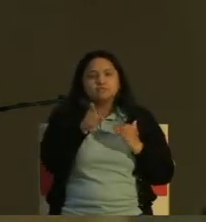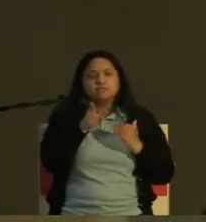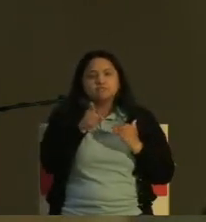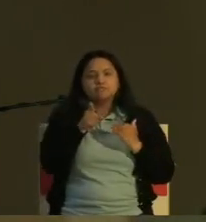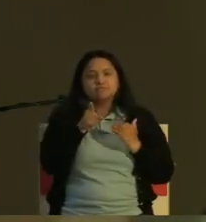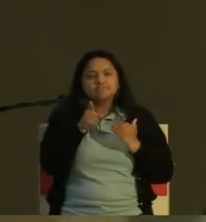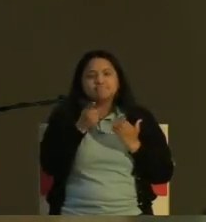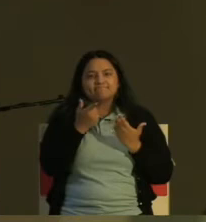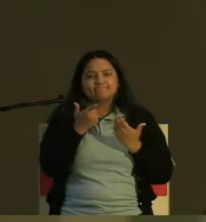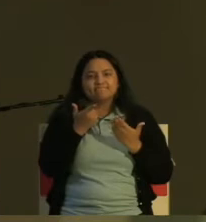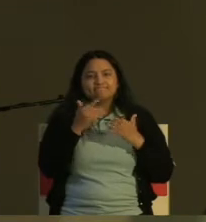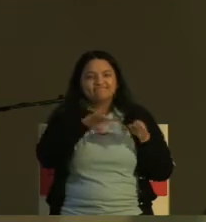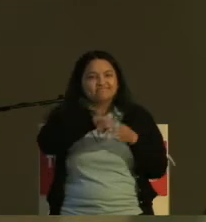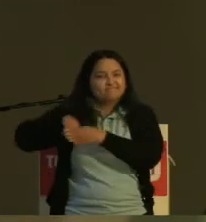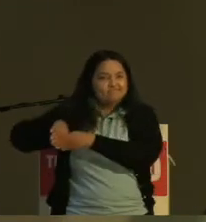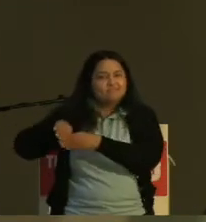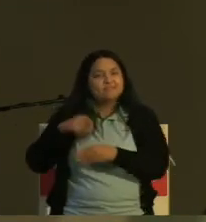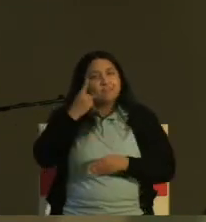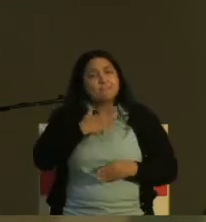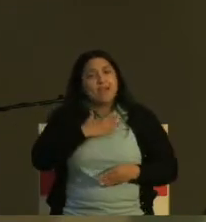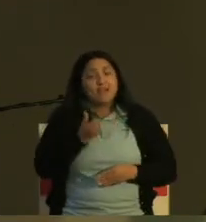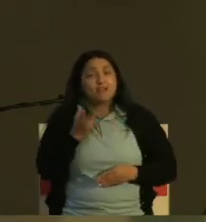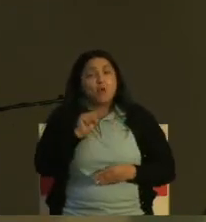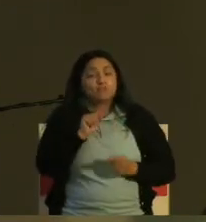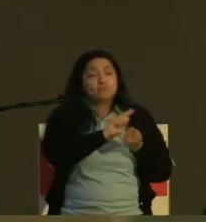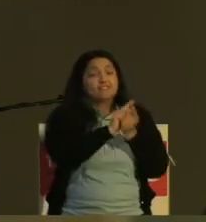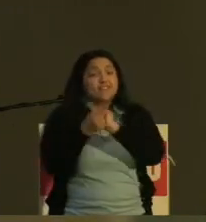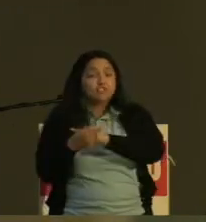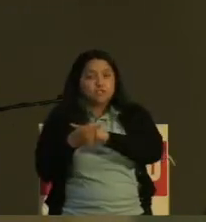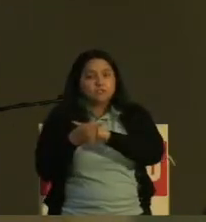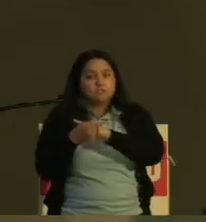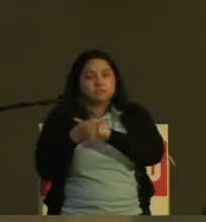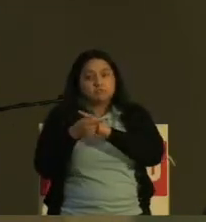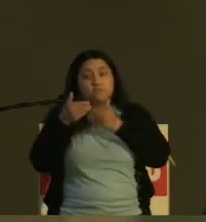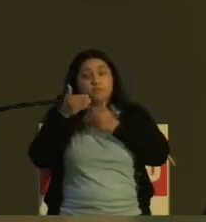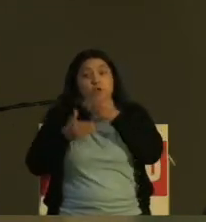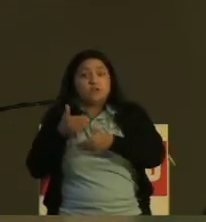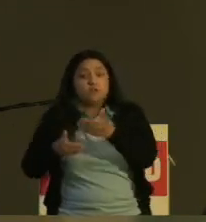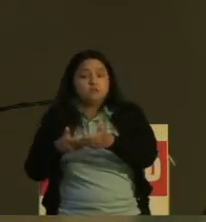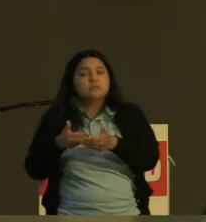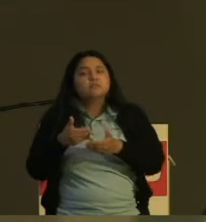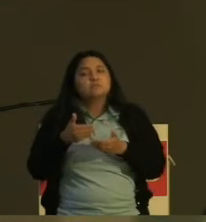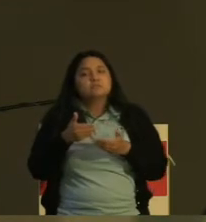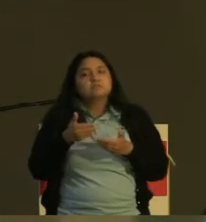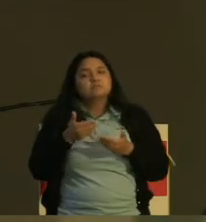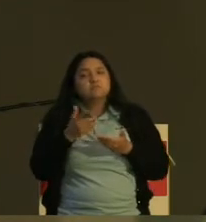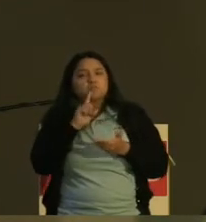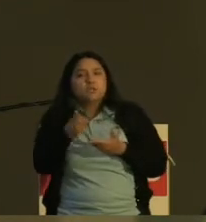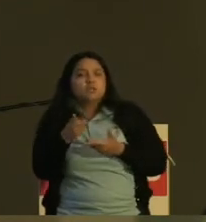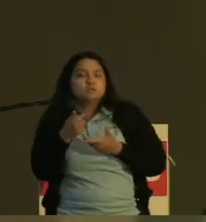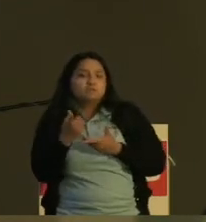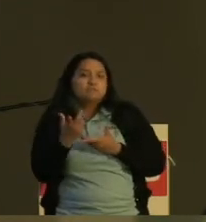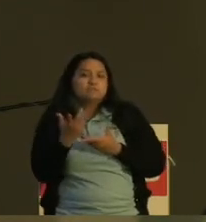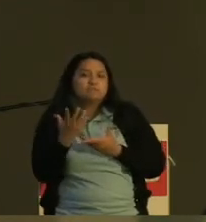It's, you know, I very much consider my own translation practice a part of my